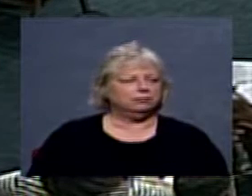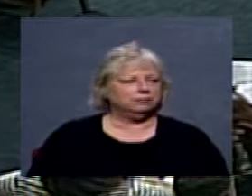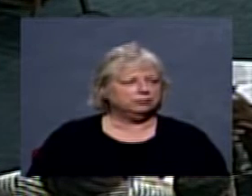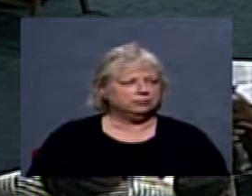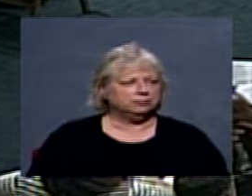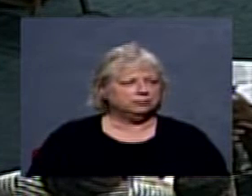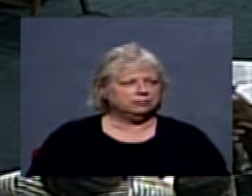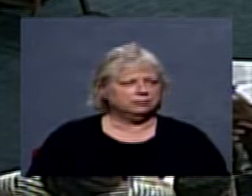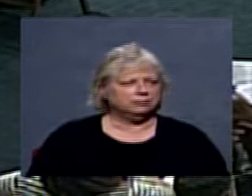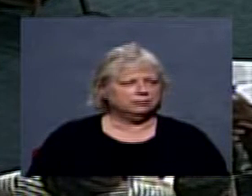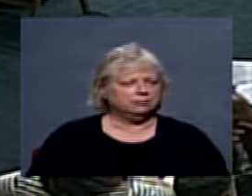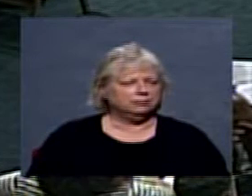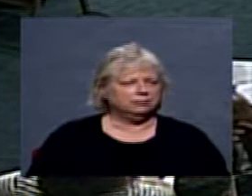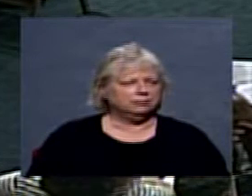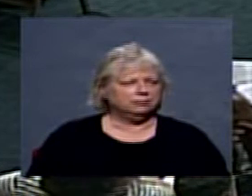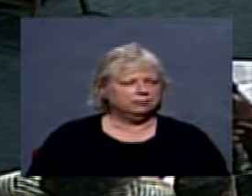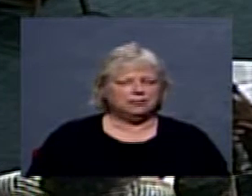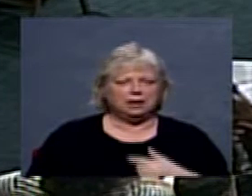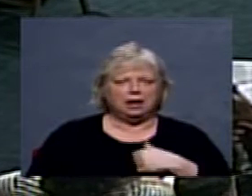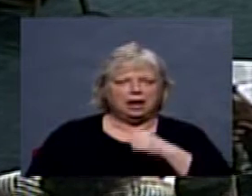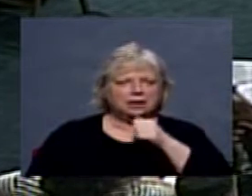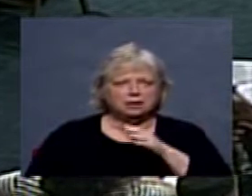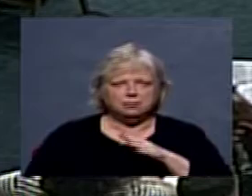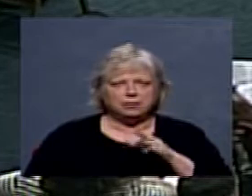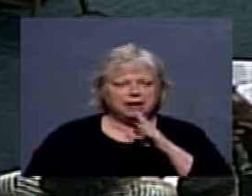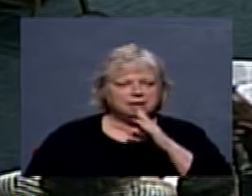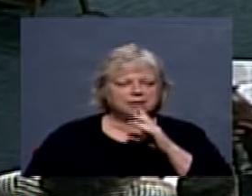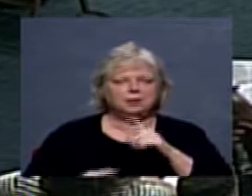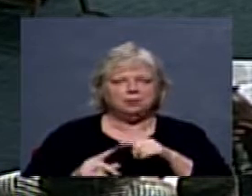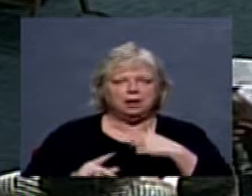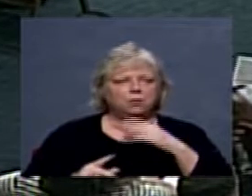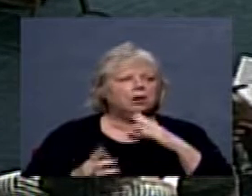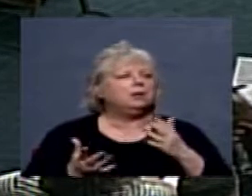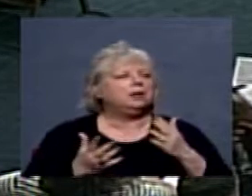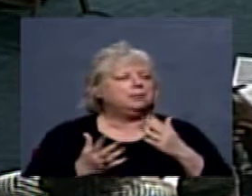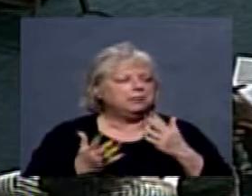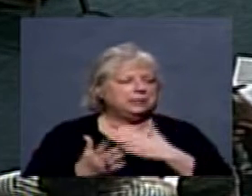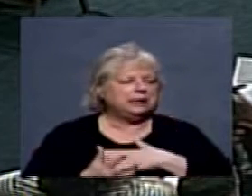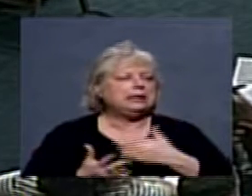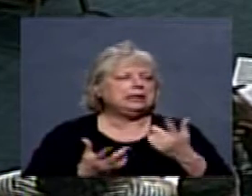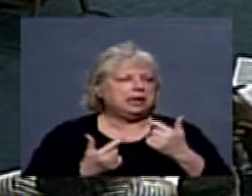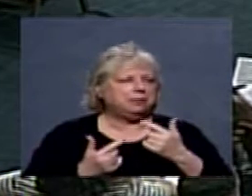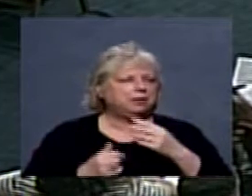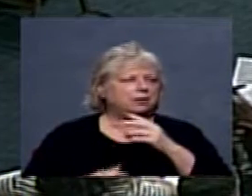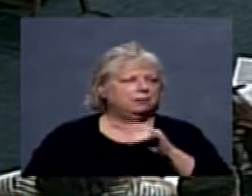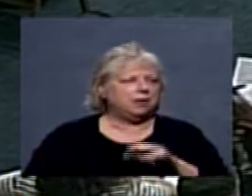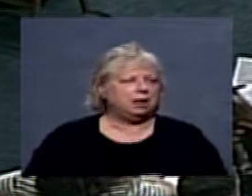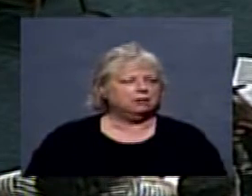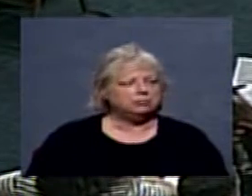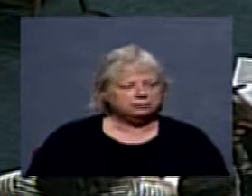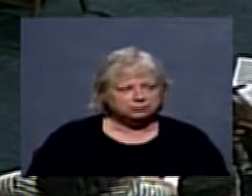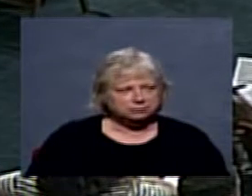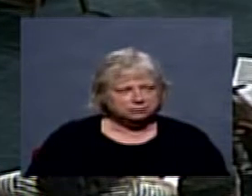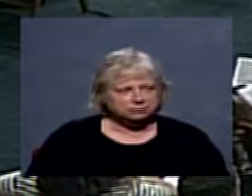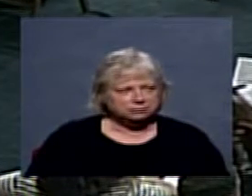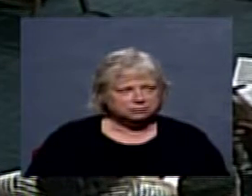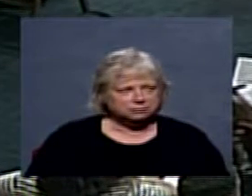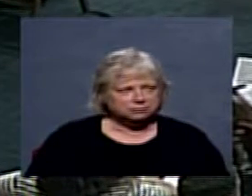I was not going to speak, but I will. Well, please come to the microphone if you I can. will say that I'm